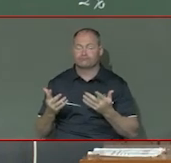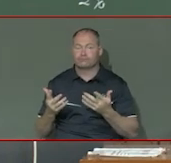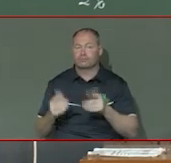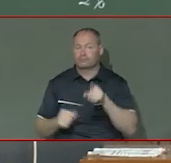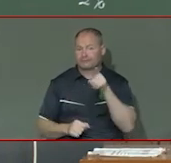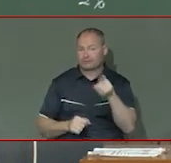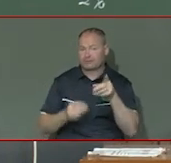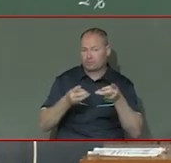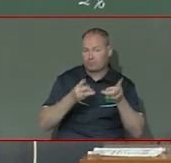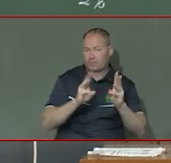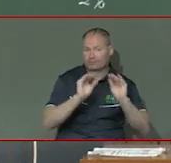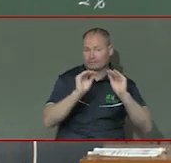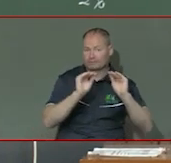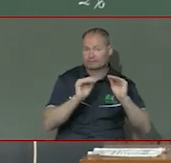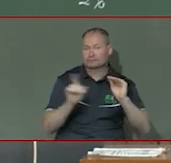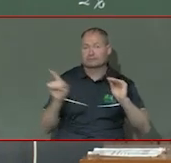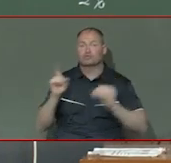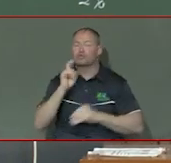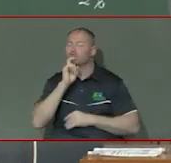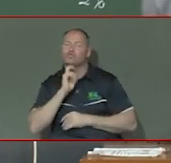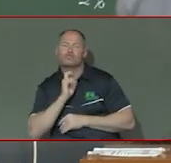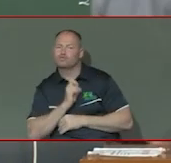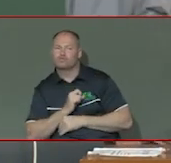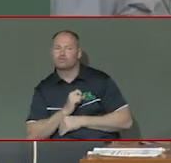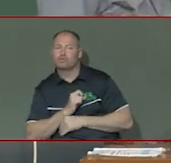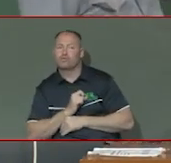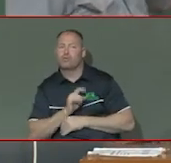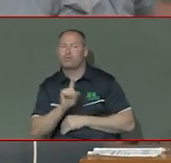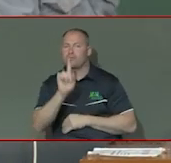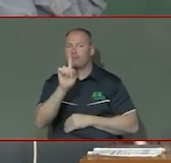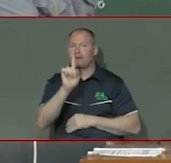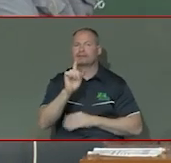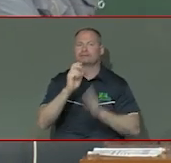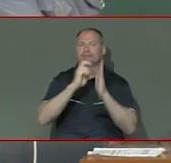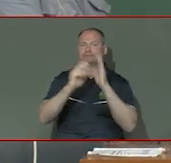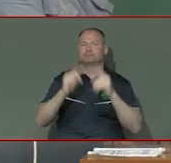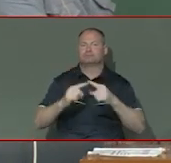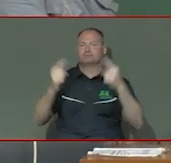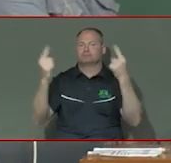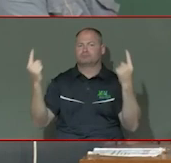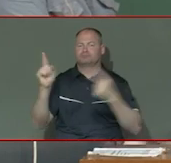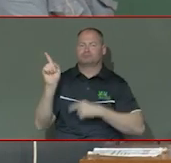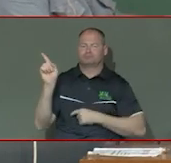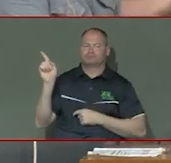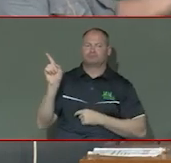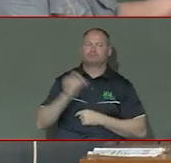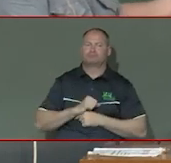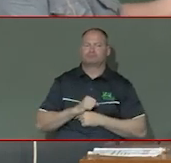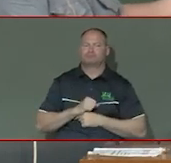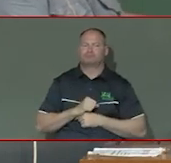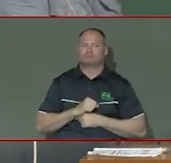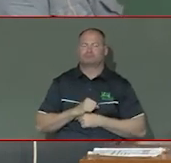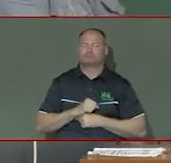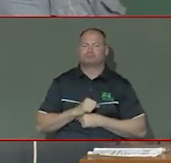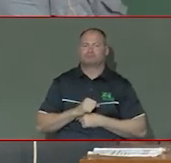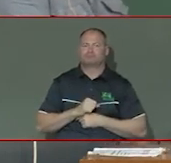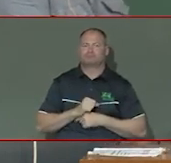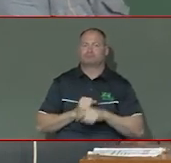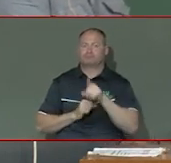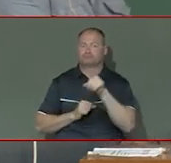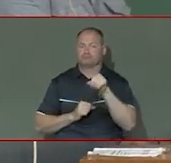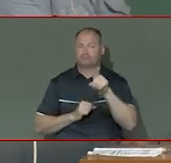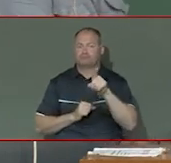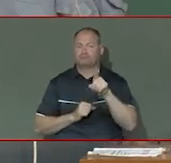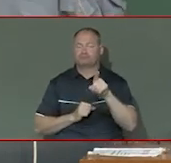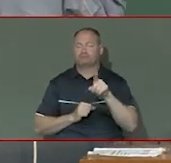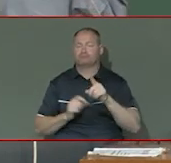plus, don't use this method. The exception will be theta minus 90. Is that clear? Just take out a negative. Do you understand